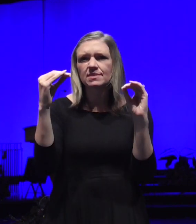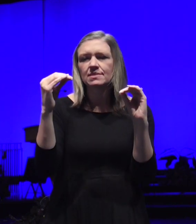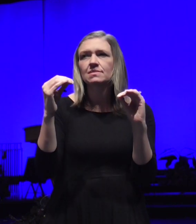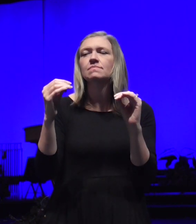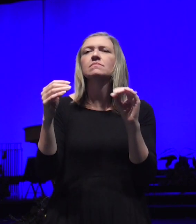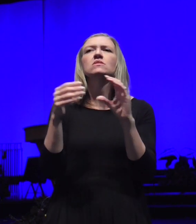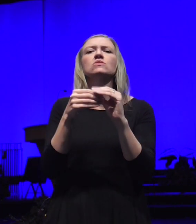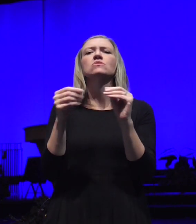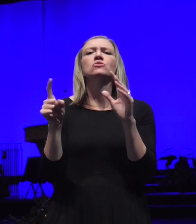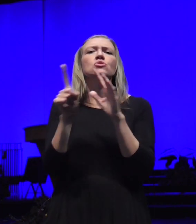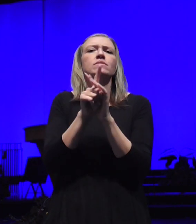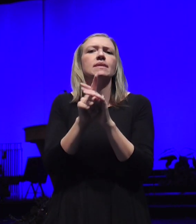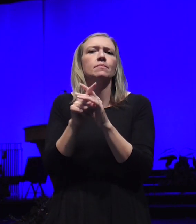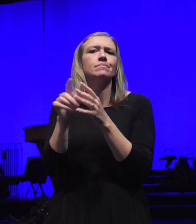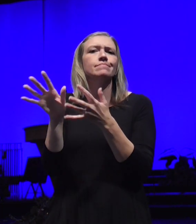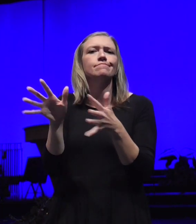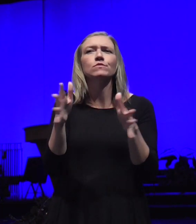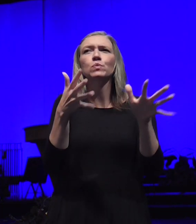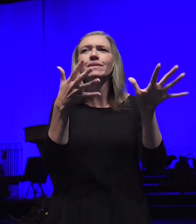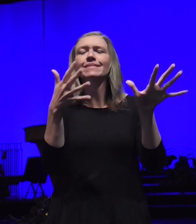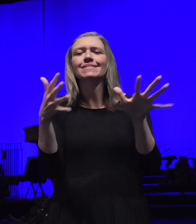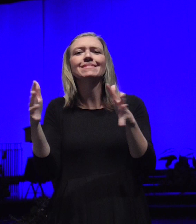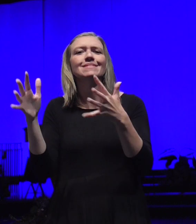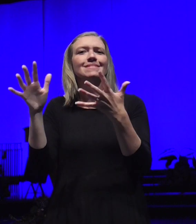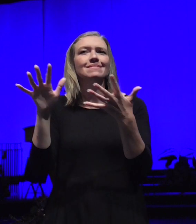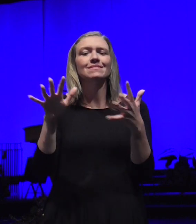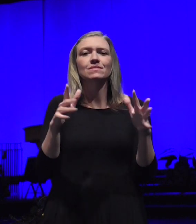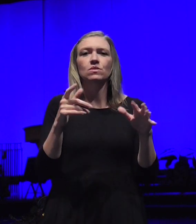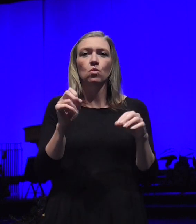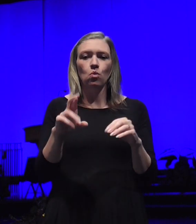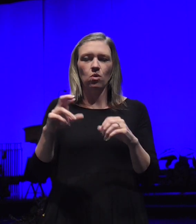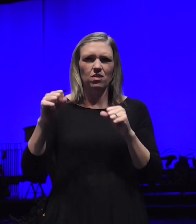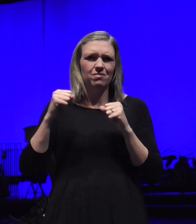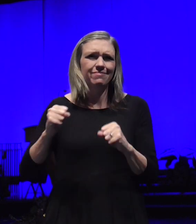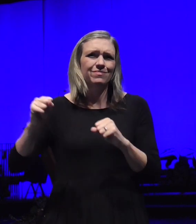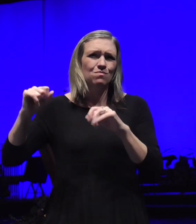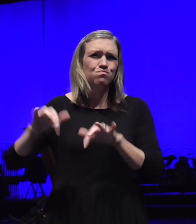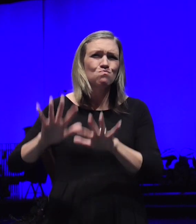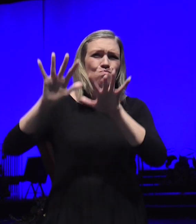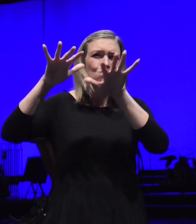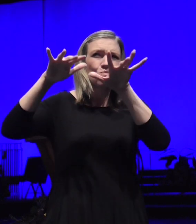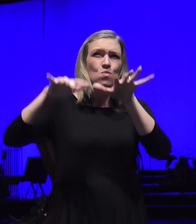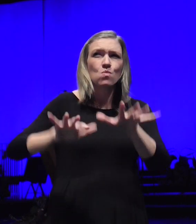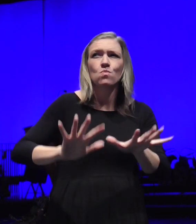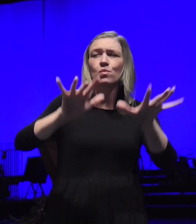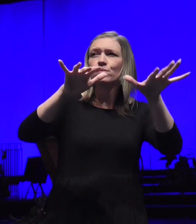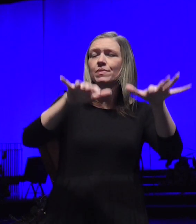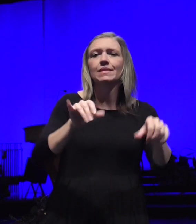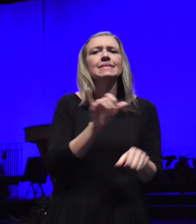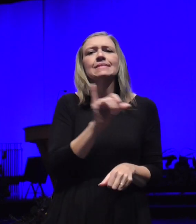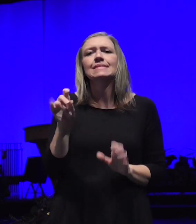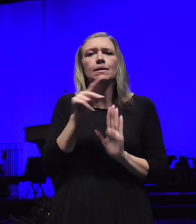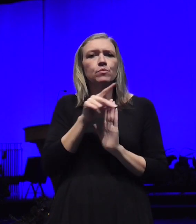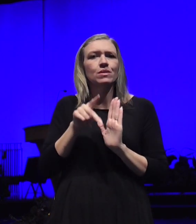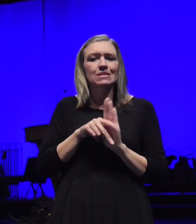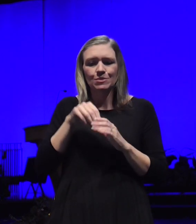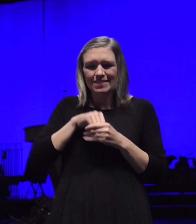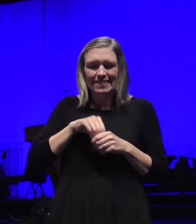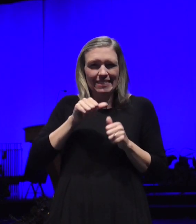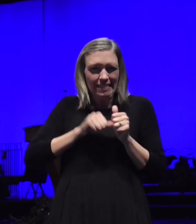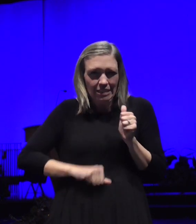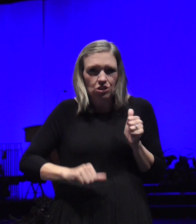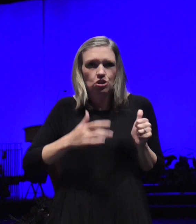gentle whisper of wind, in the mighty roar of the ocean waves. It is the same principle that exists within